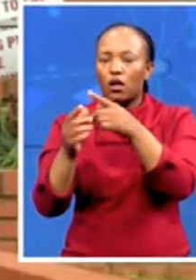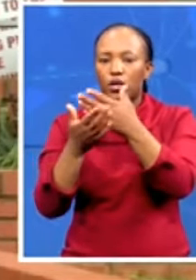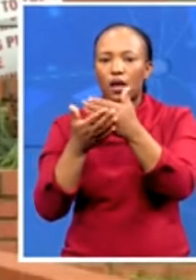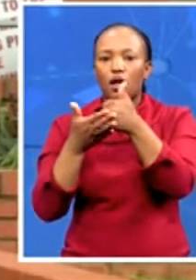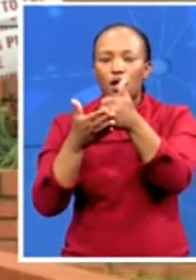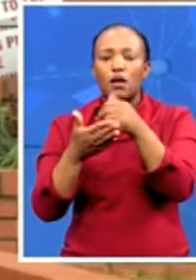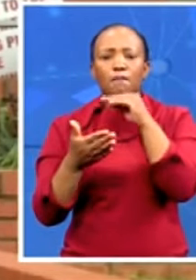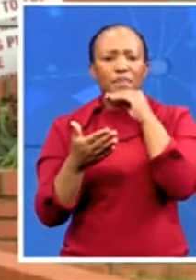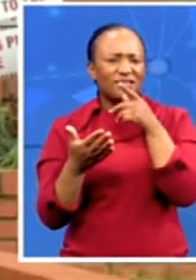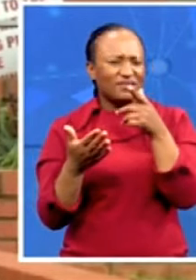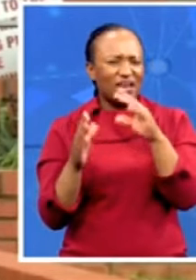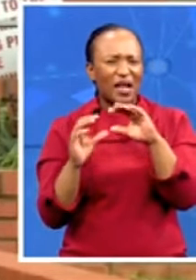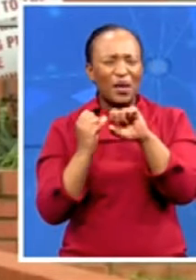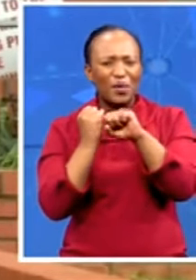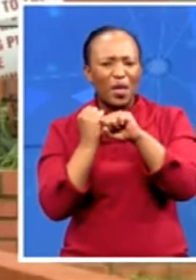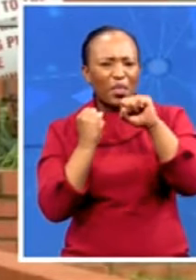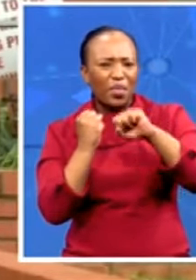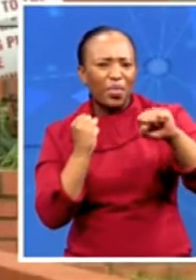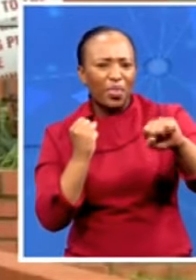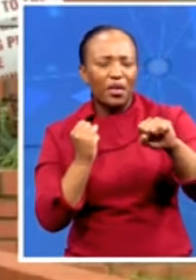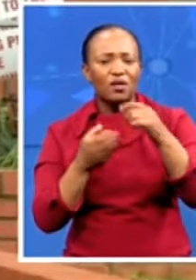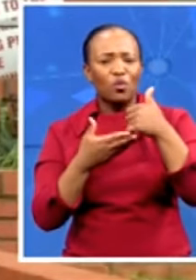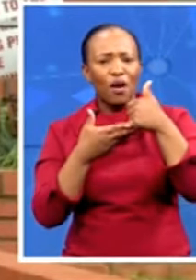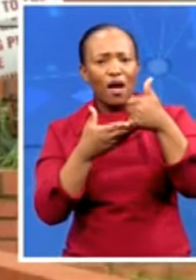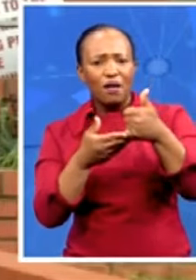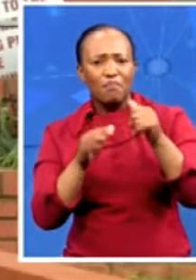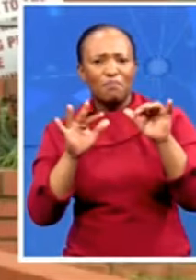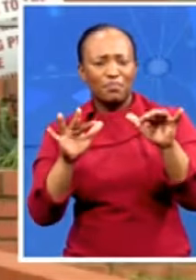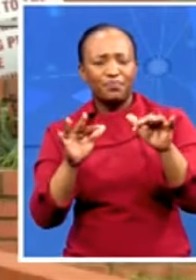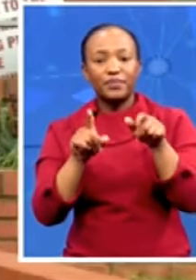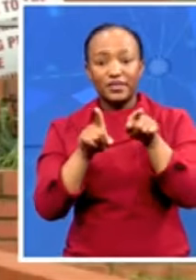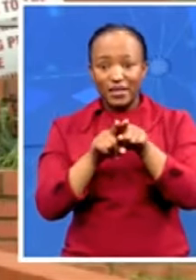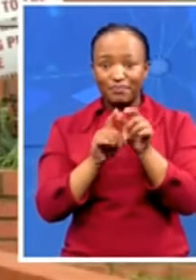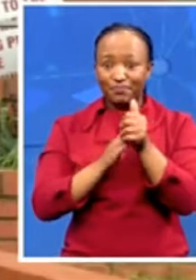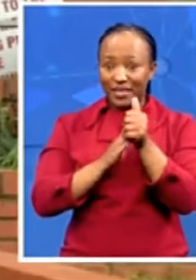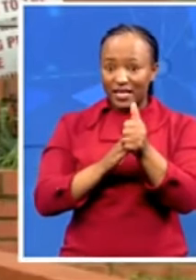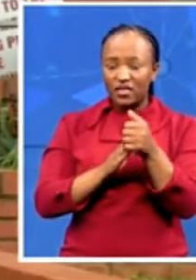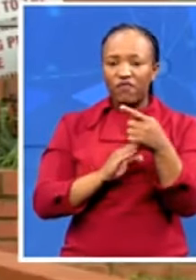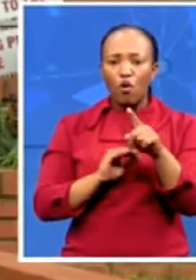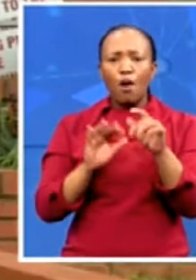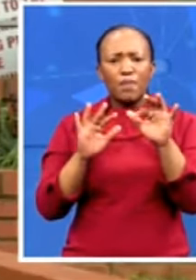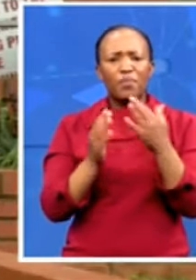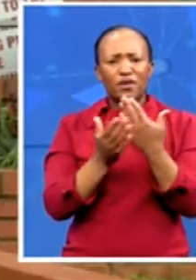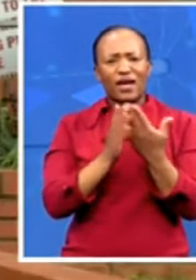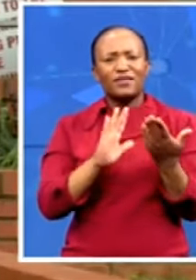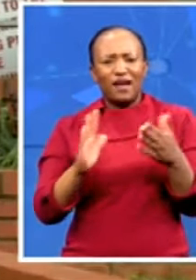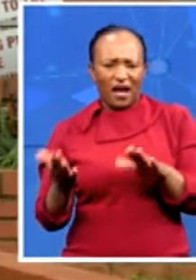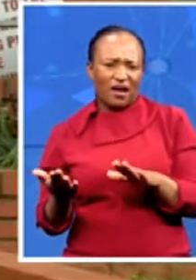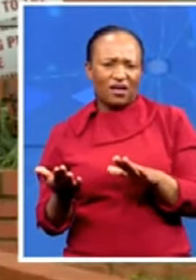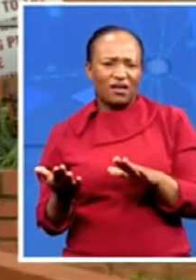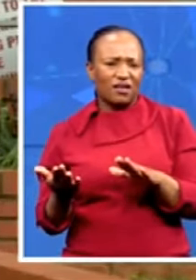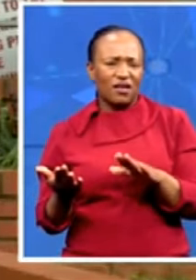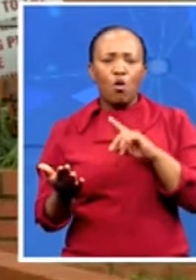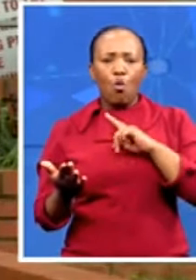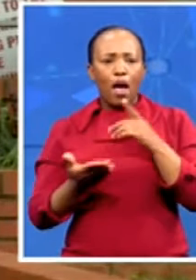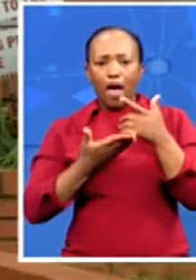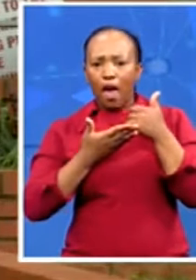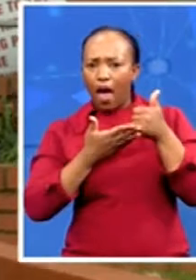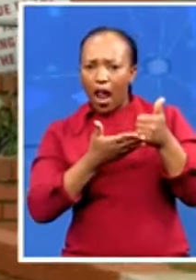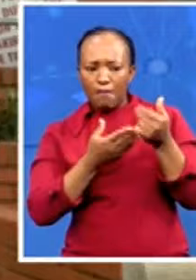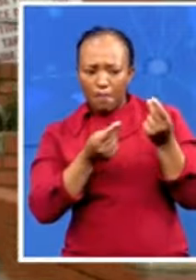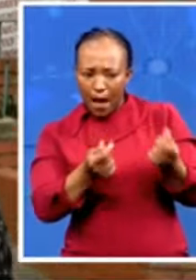those people, but also it could lead to death of people dying because they cannot get assistance in this hospital. Tumelo,